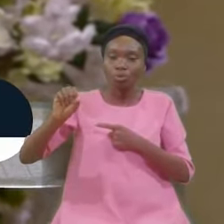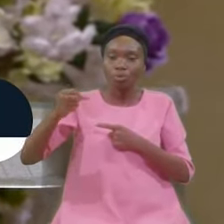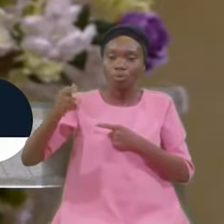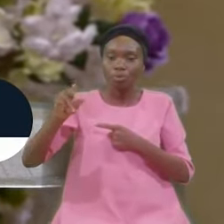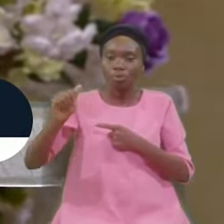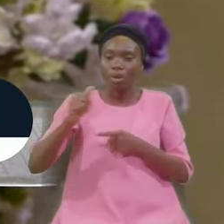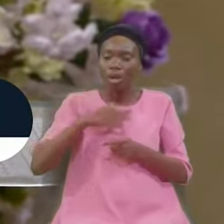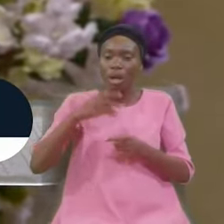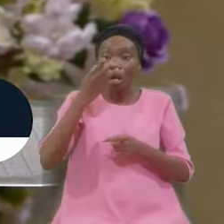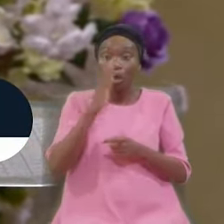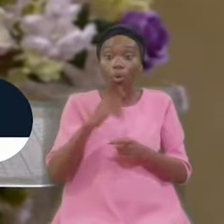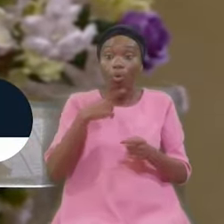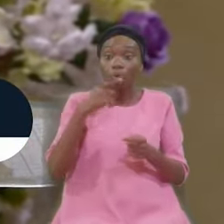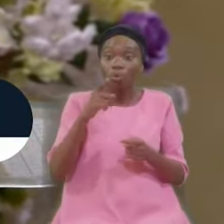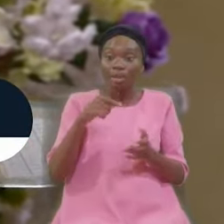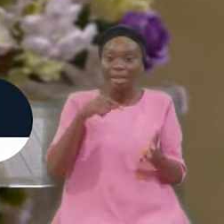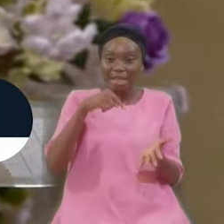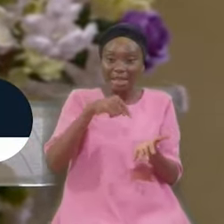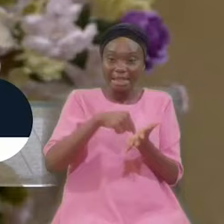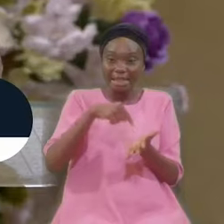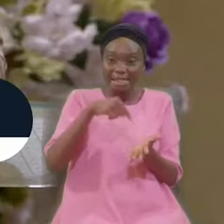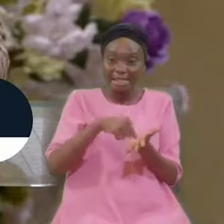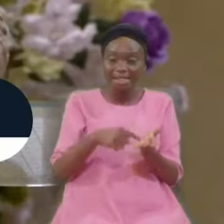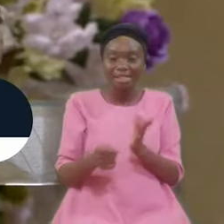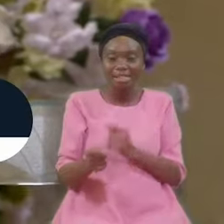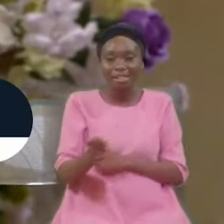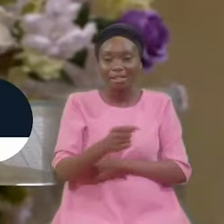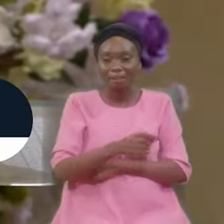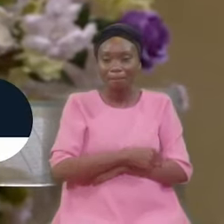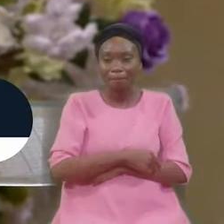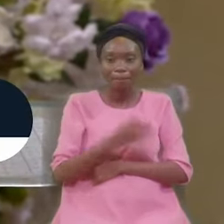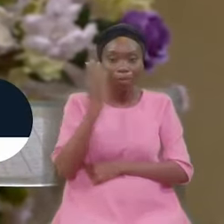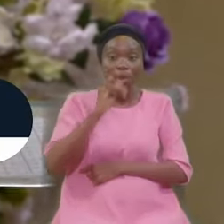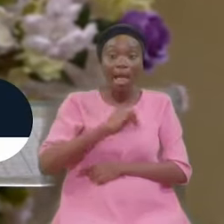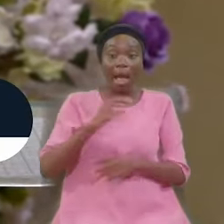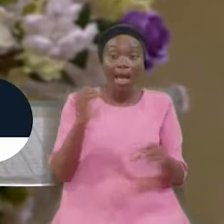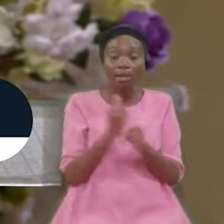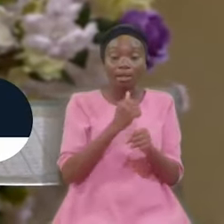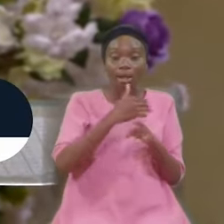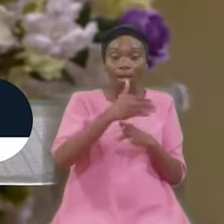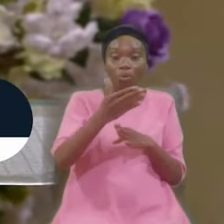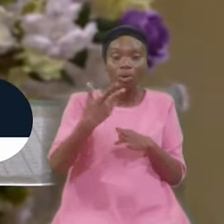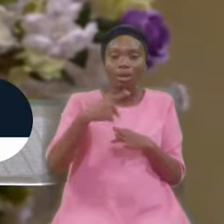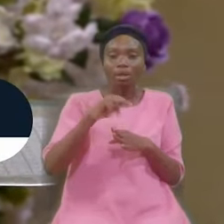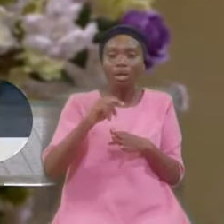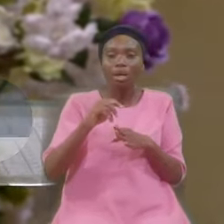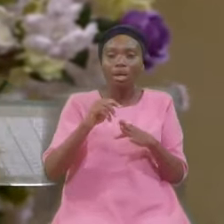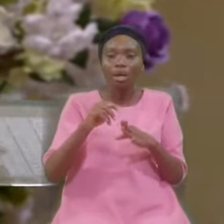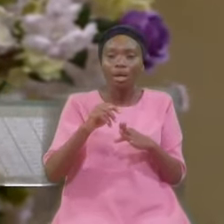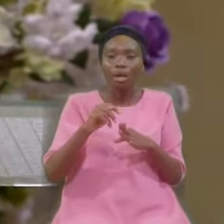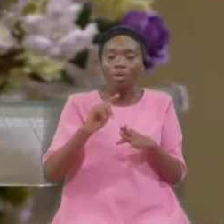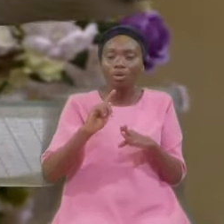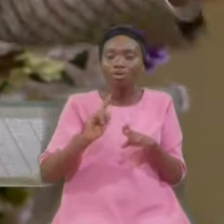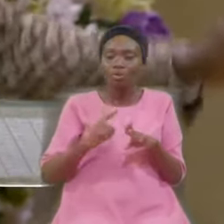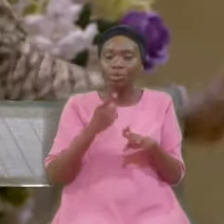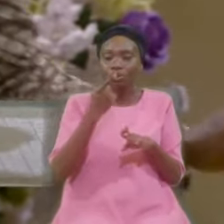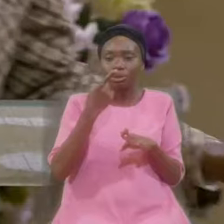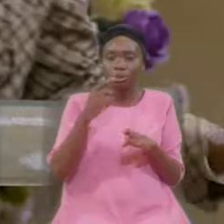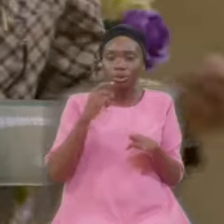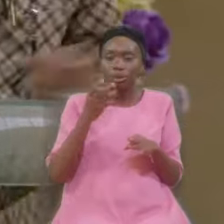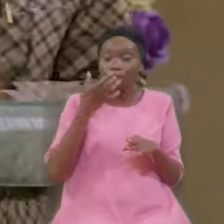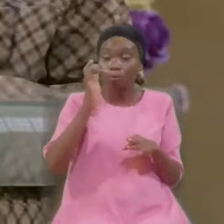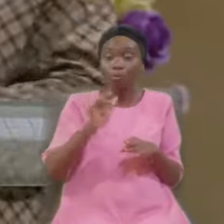him, "This day will I roll away the reproach of Egypt from the